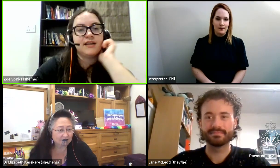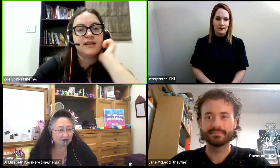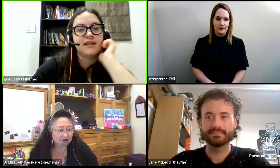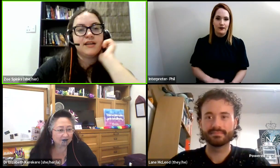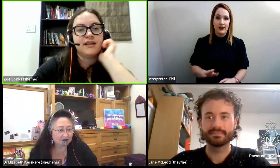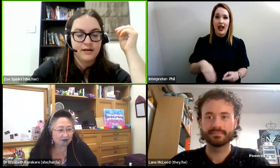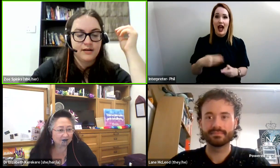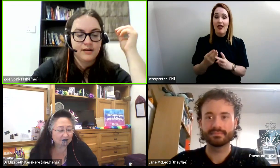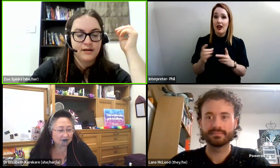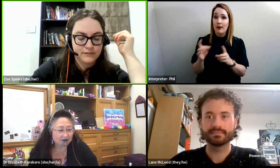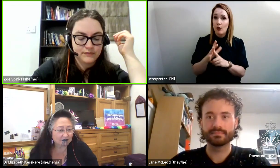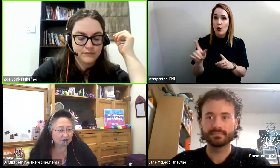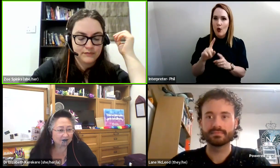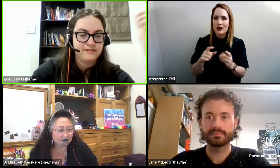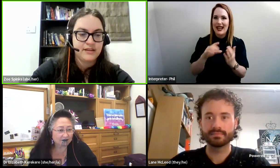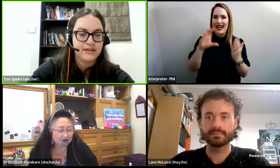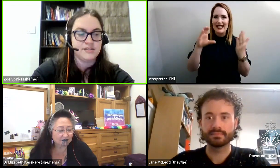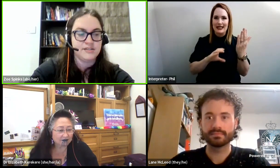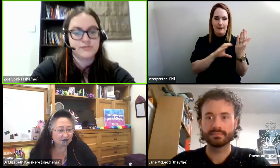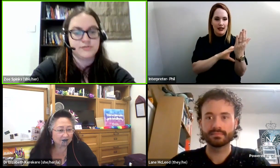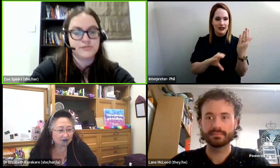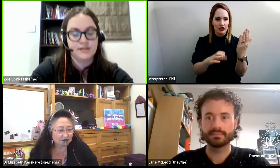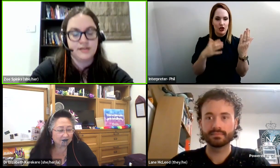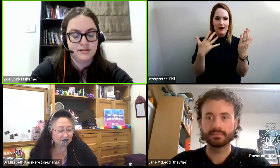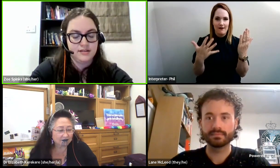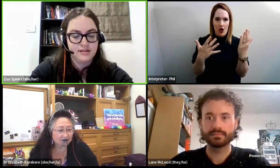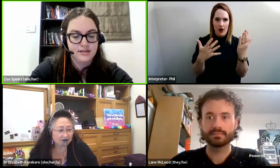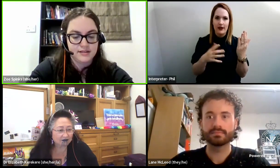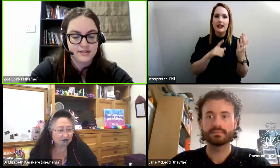subsection 5, stating the fact that we need these